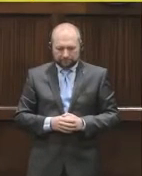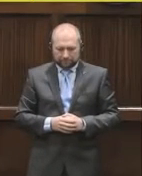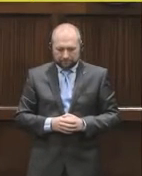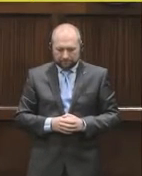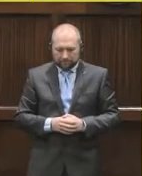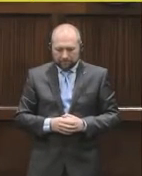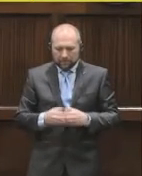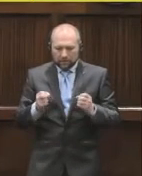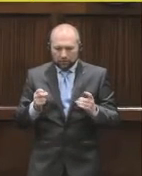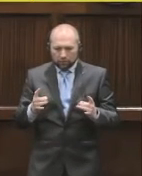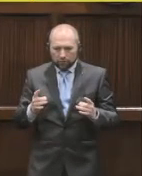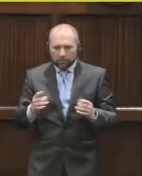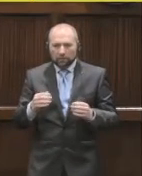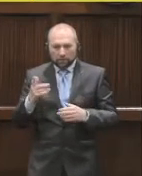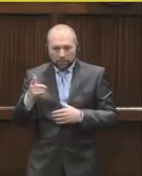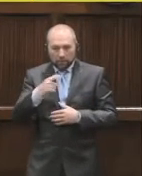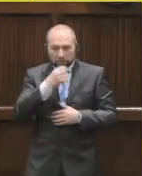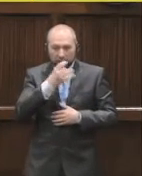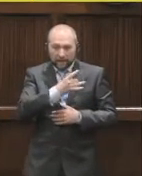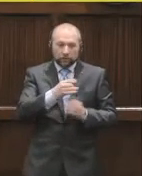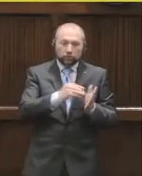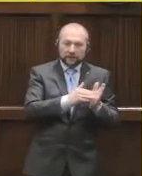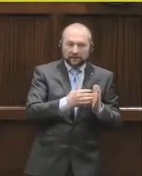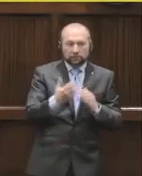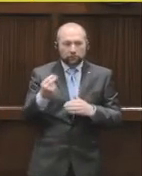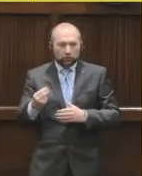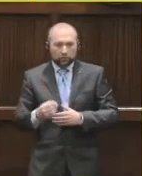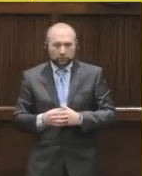tar. It should have a gunya abadis neil.